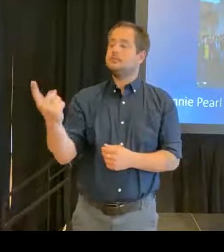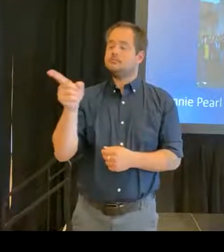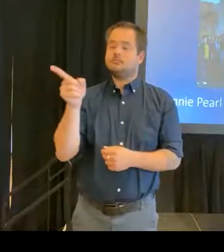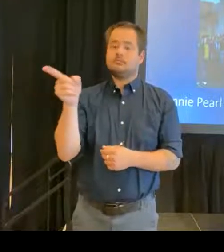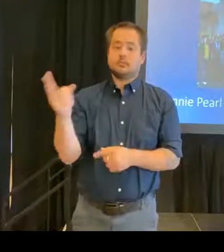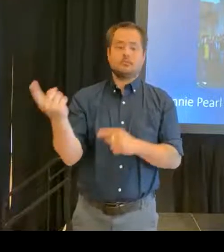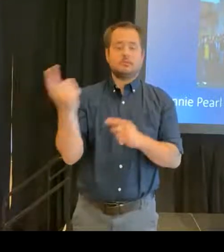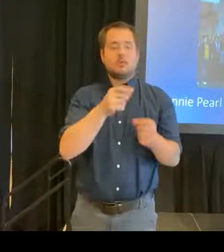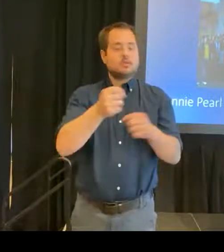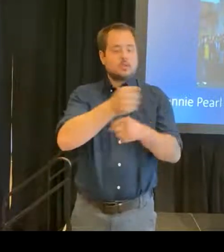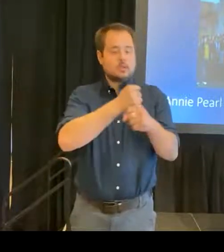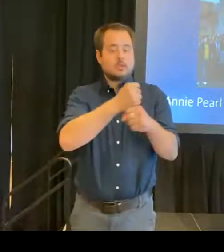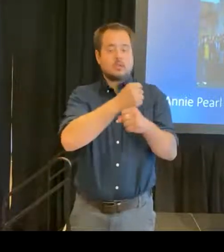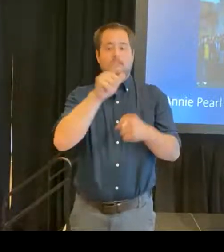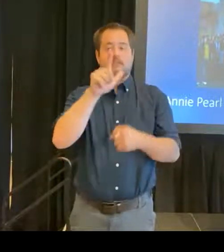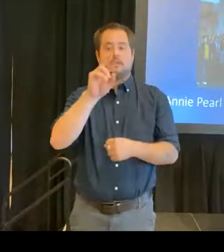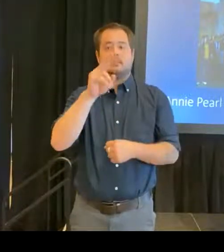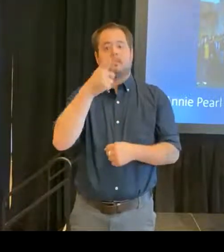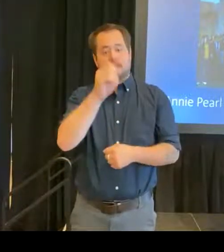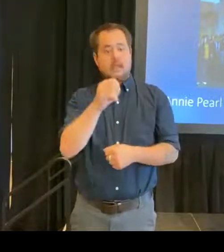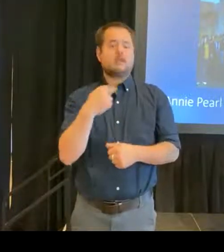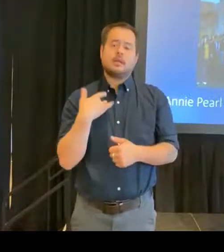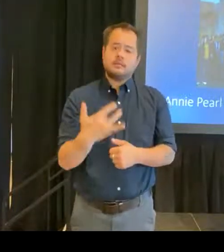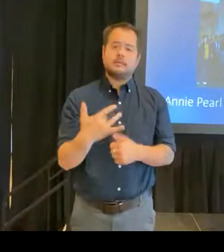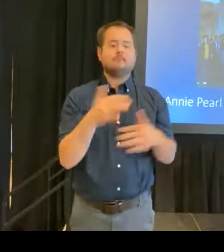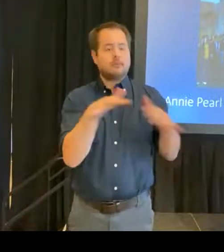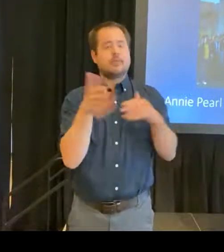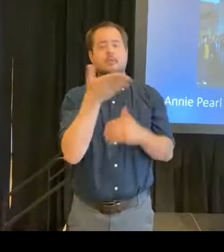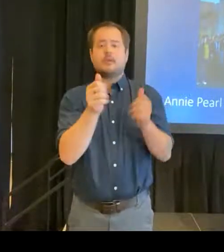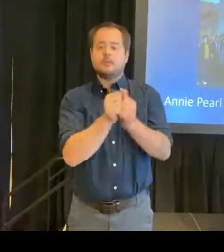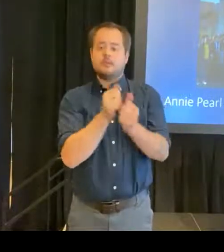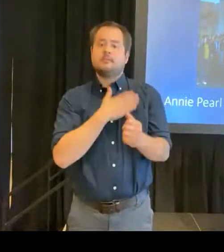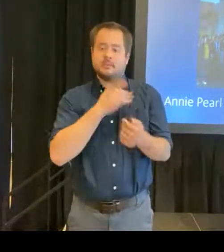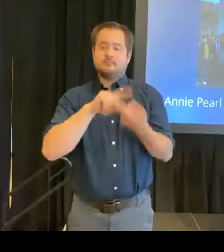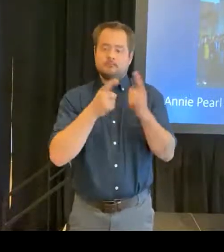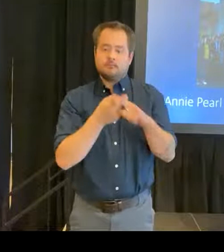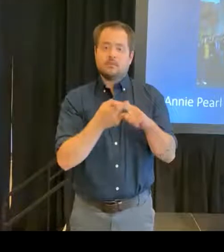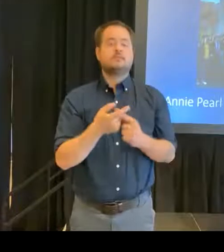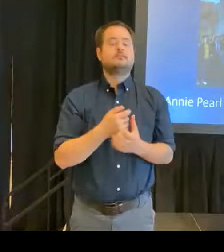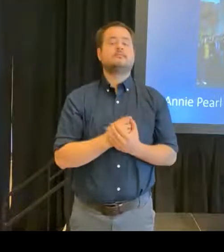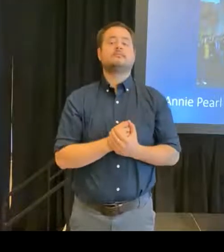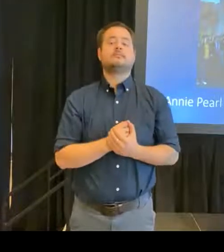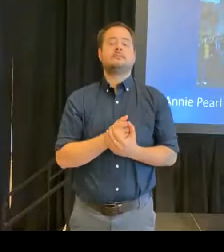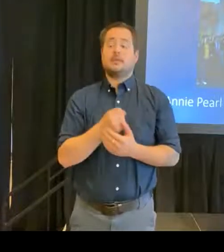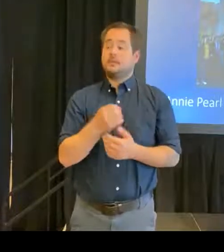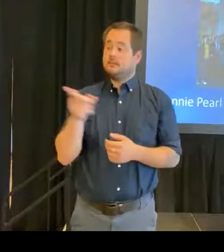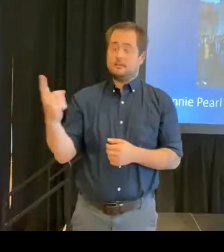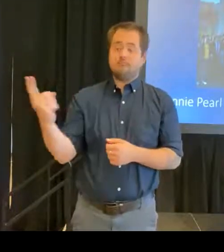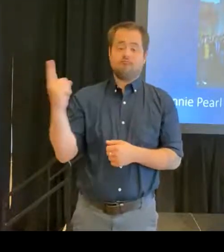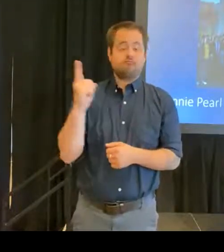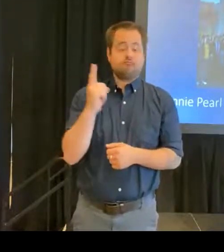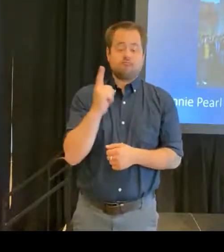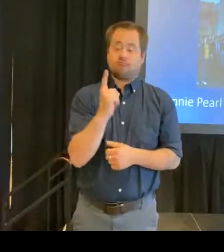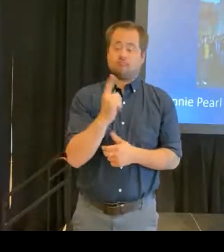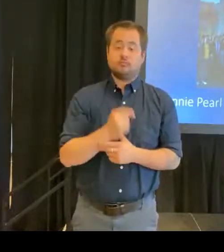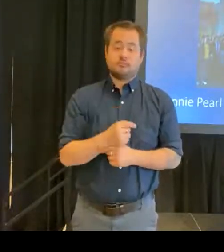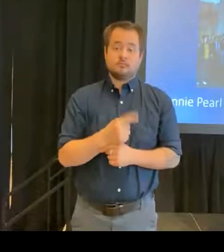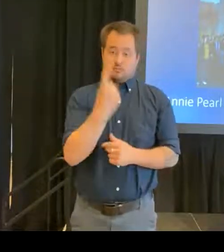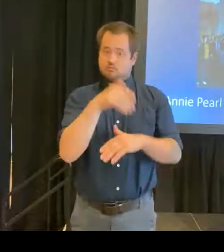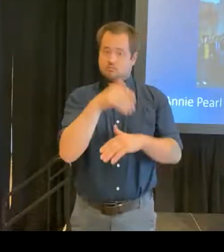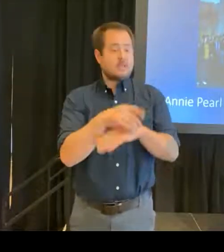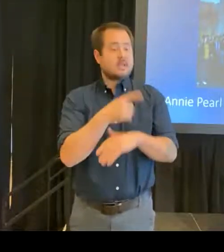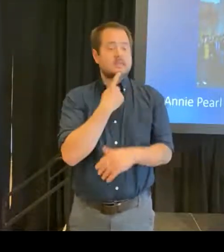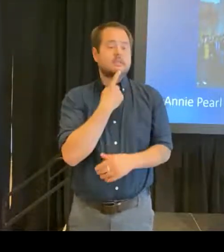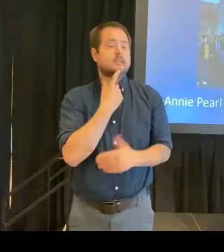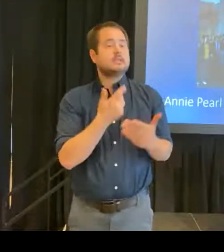A.G. Gaston coffee lounge where I hung out with my friends. And he walked over to me one night. He